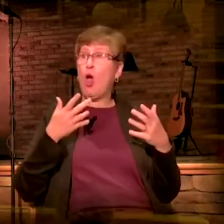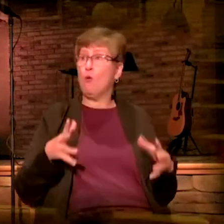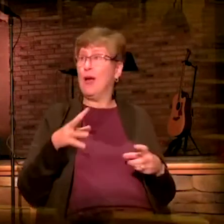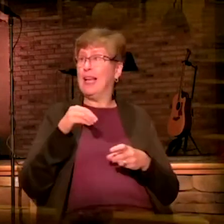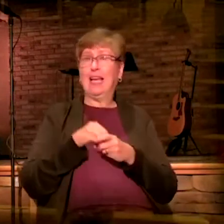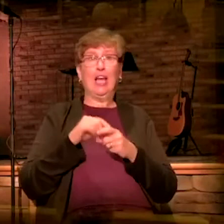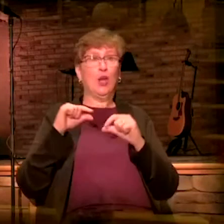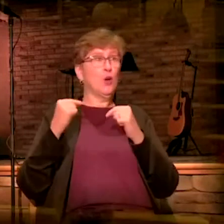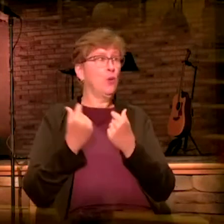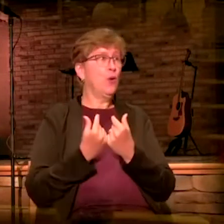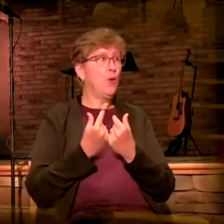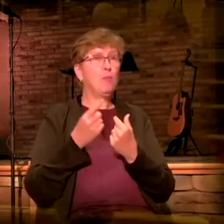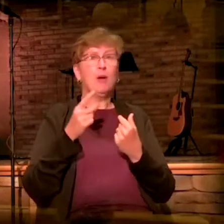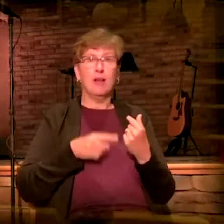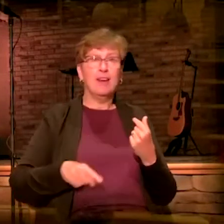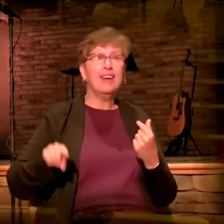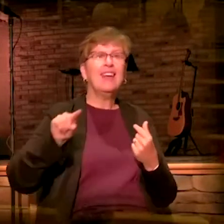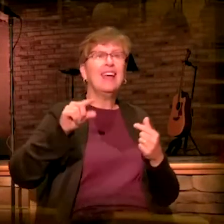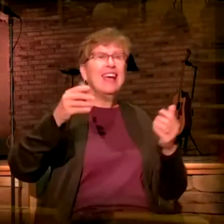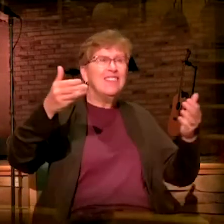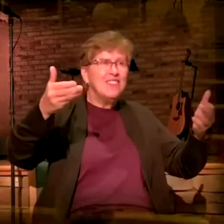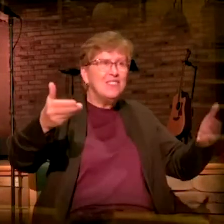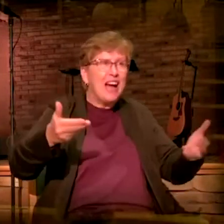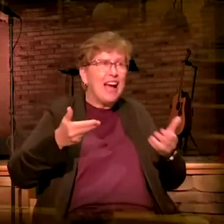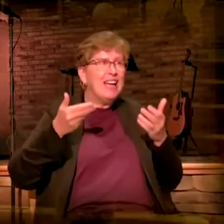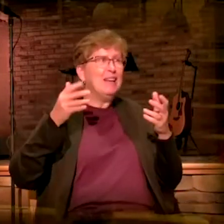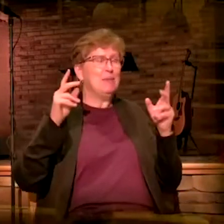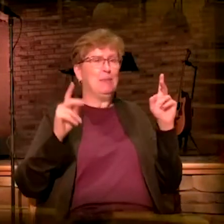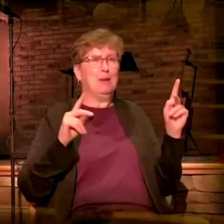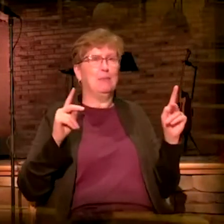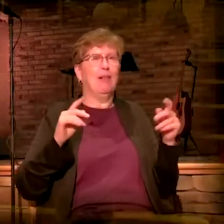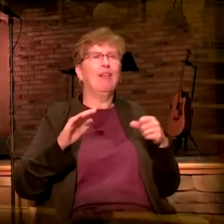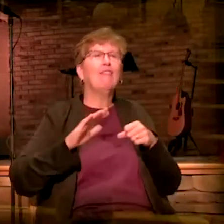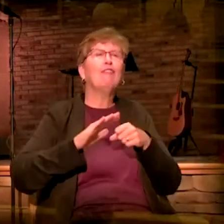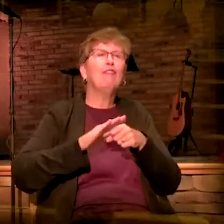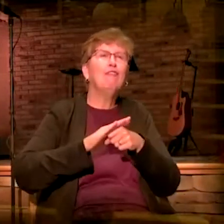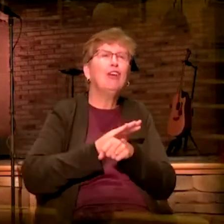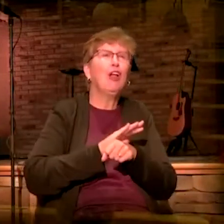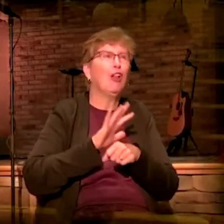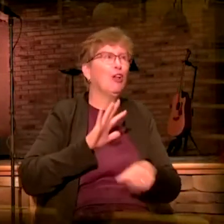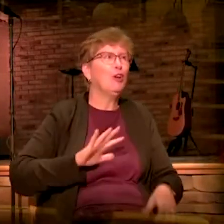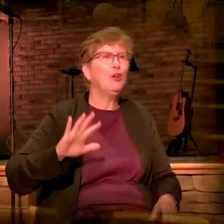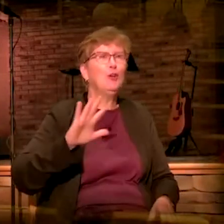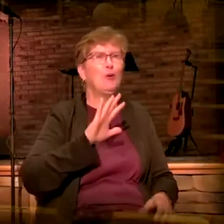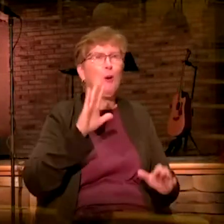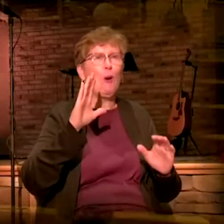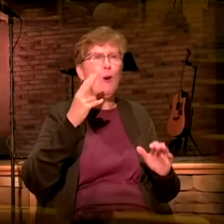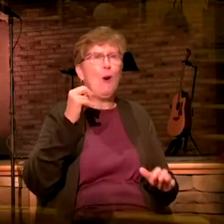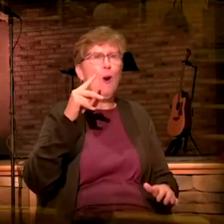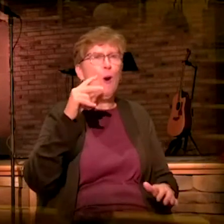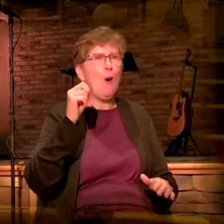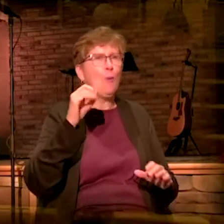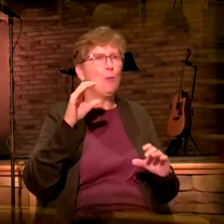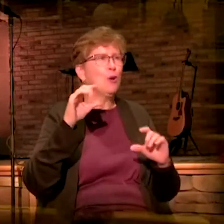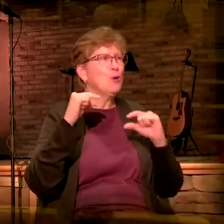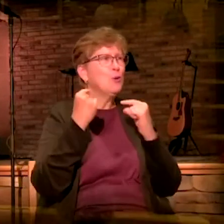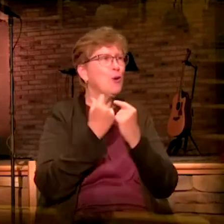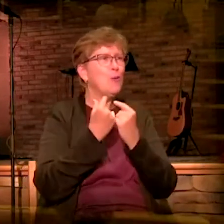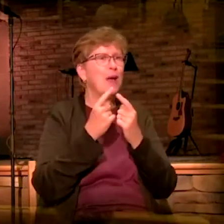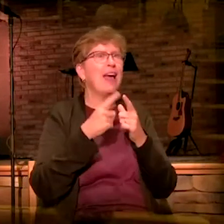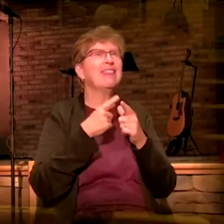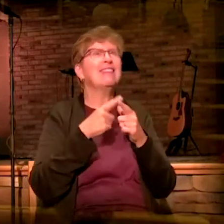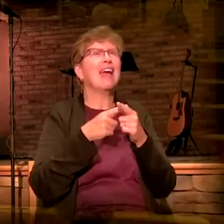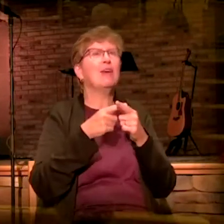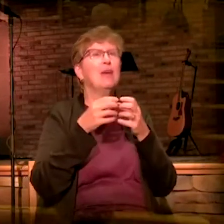would love for you folks to invite people. Fill your hope group so that we would have to create even